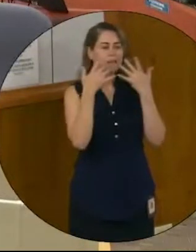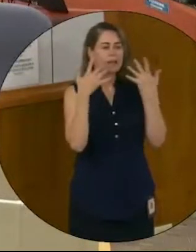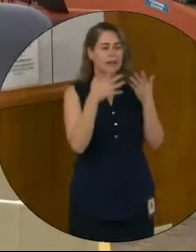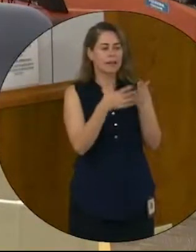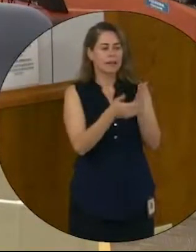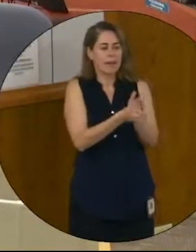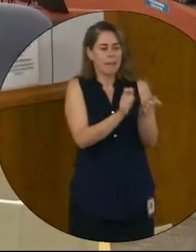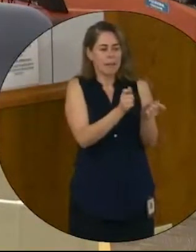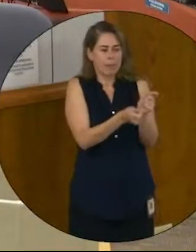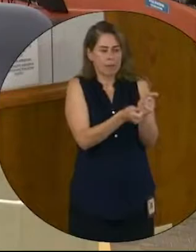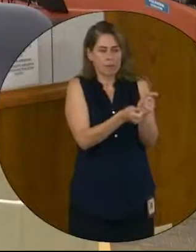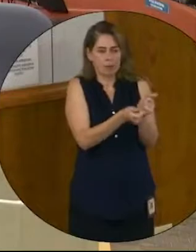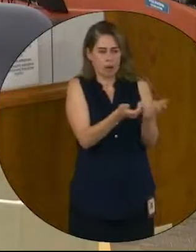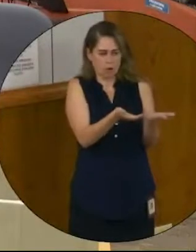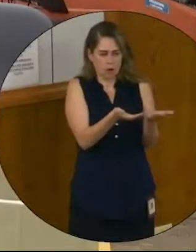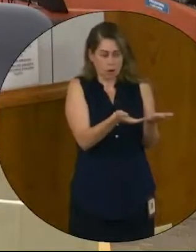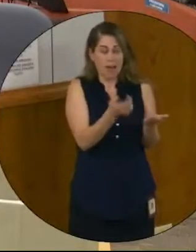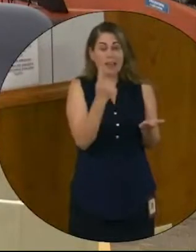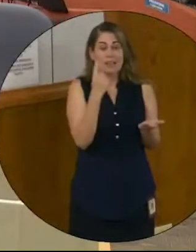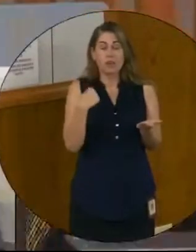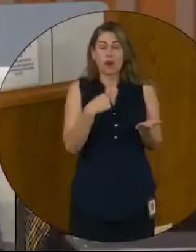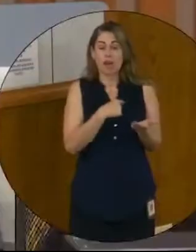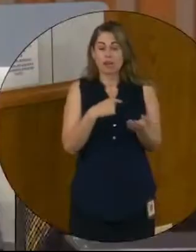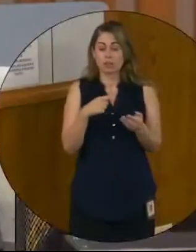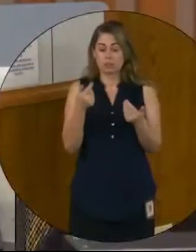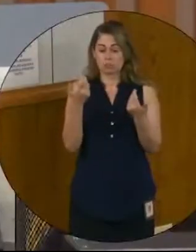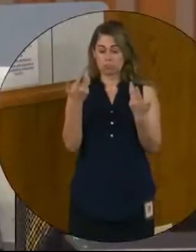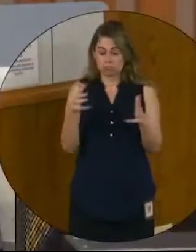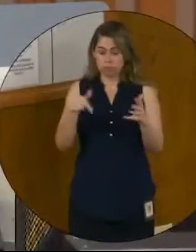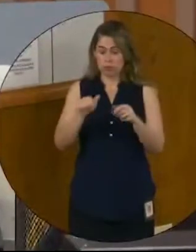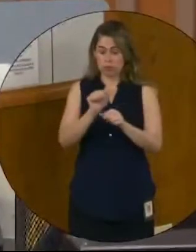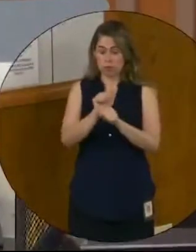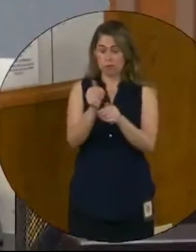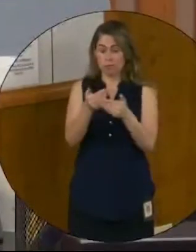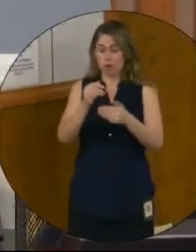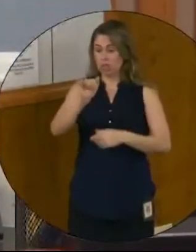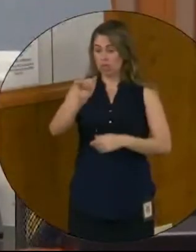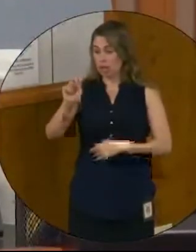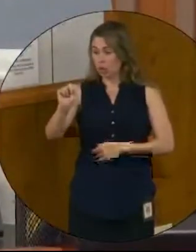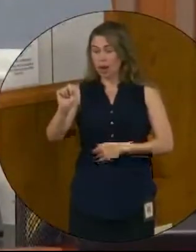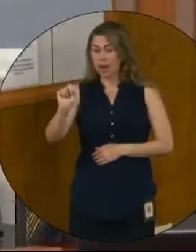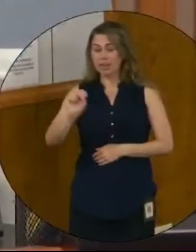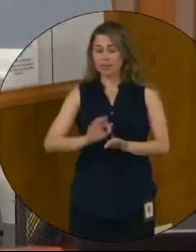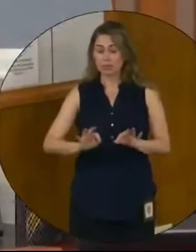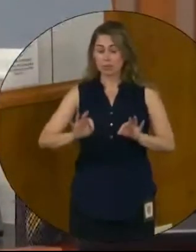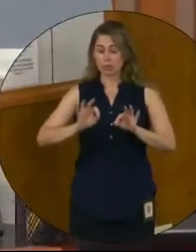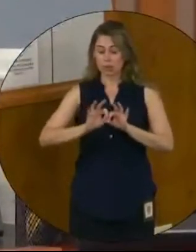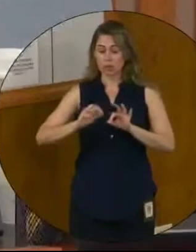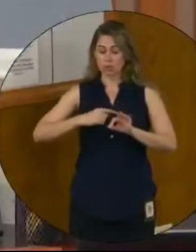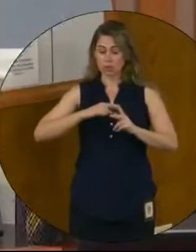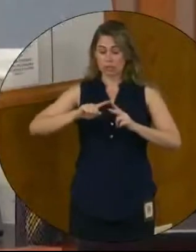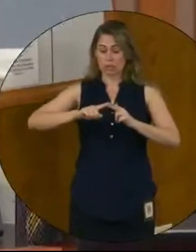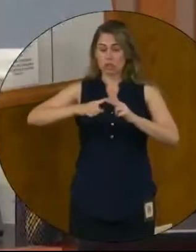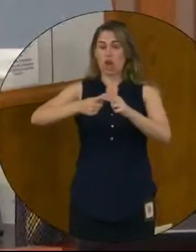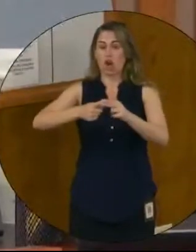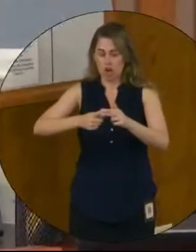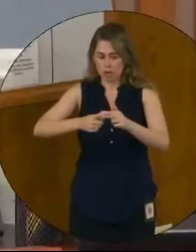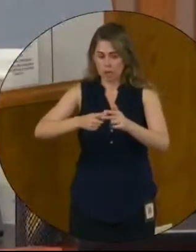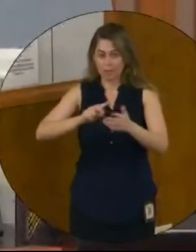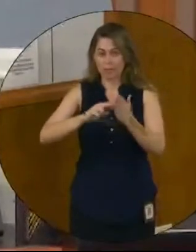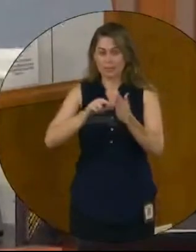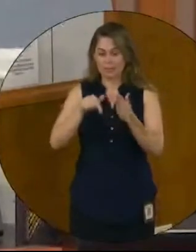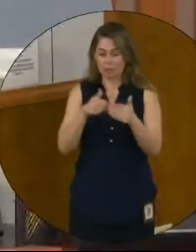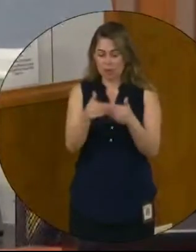order for us to actually complete this work by January, we need to start, which means we need to finish this